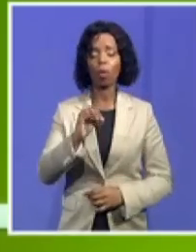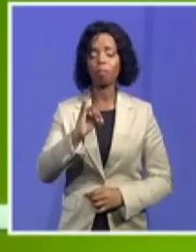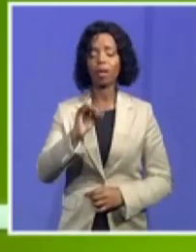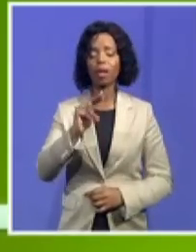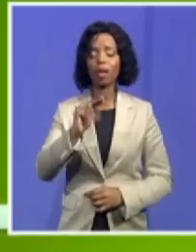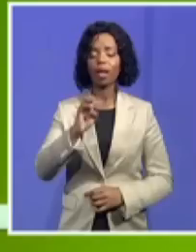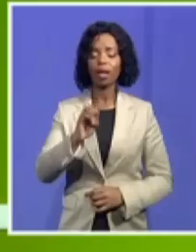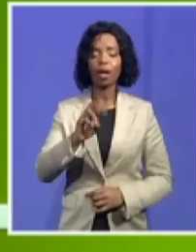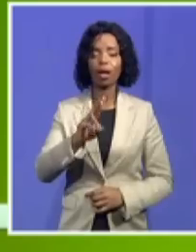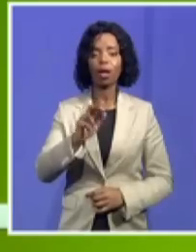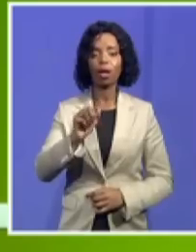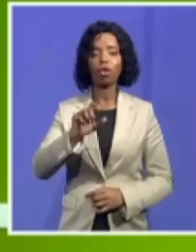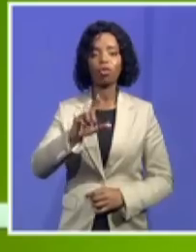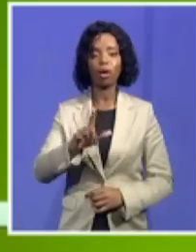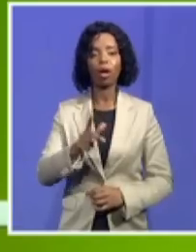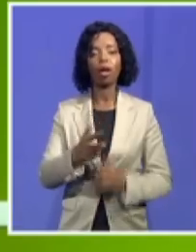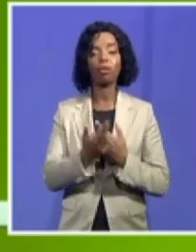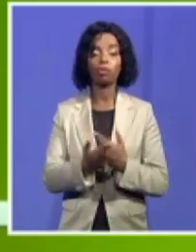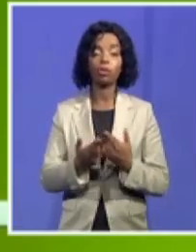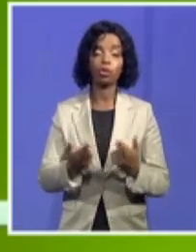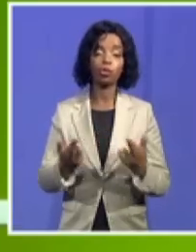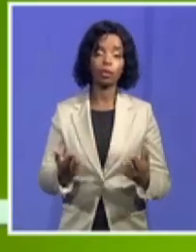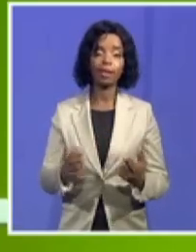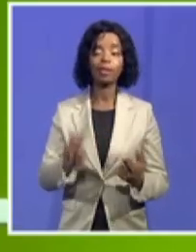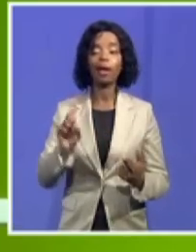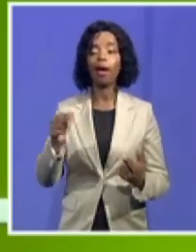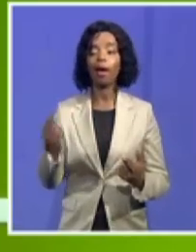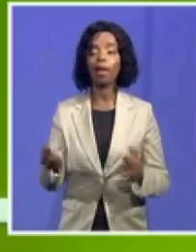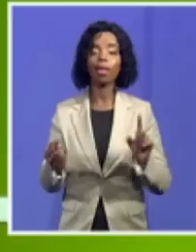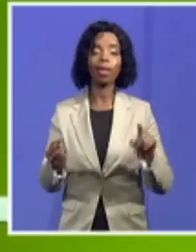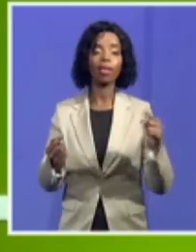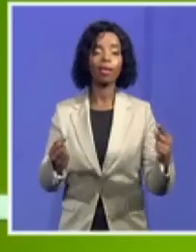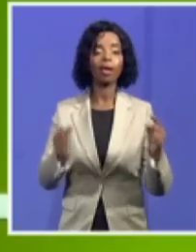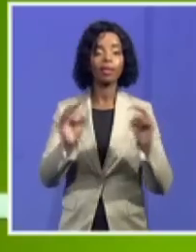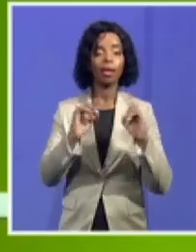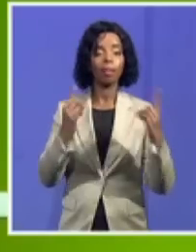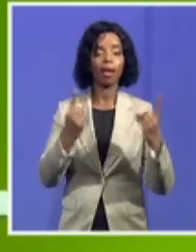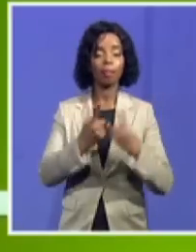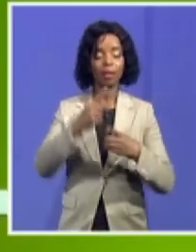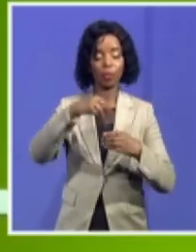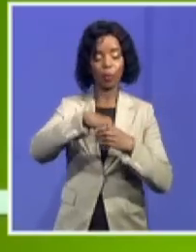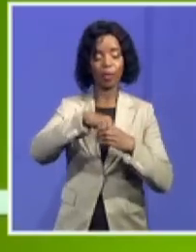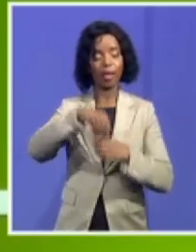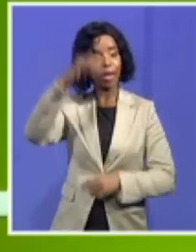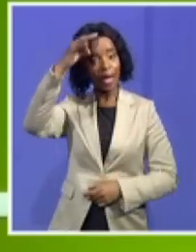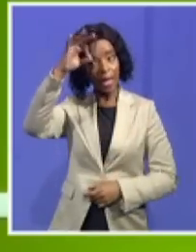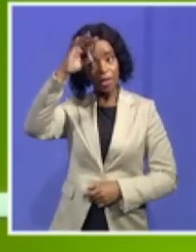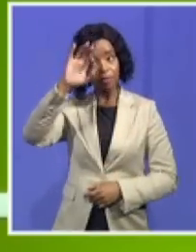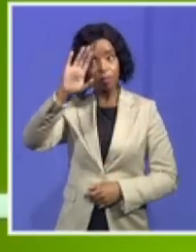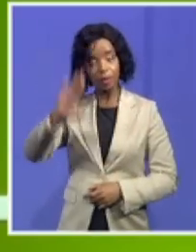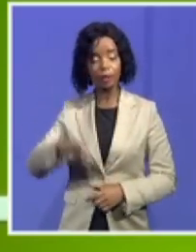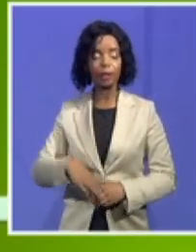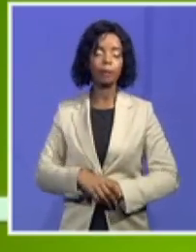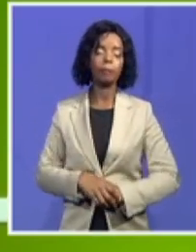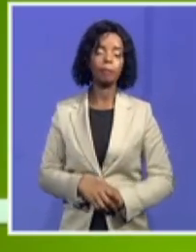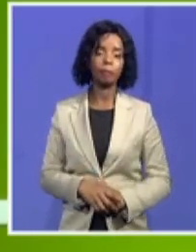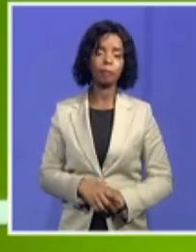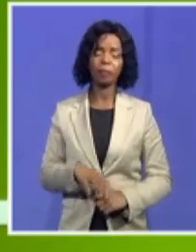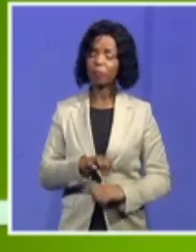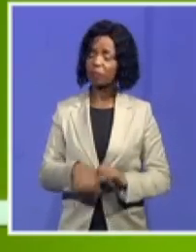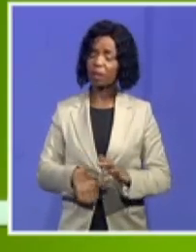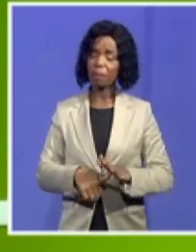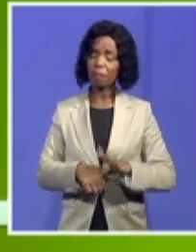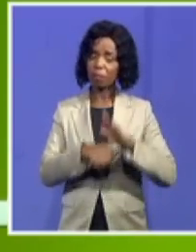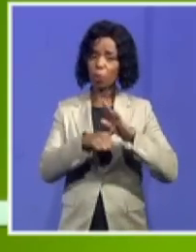as well as other departments in our government system. An important area of progress is